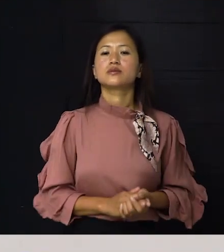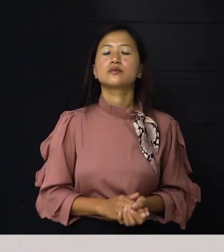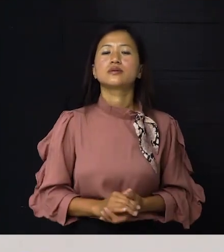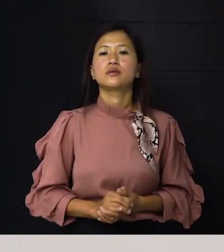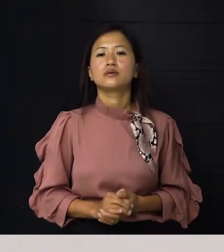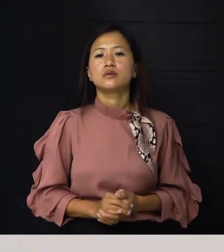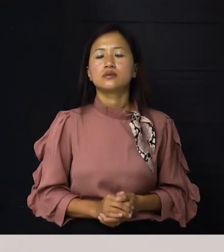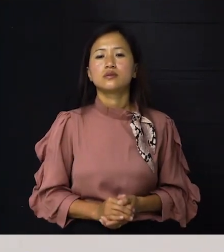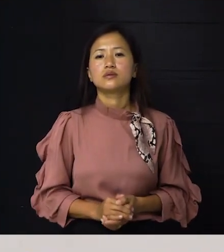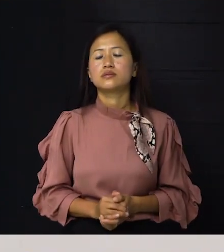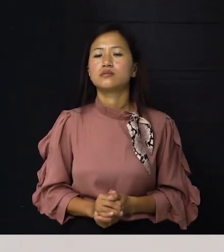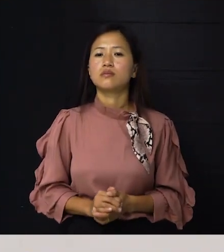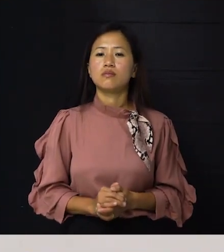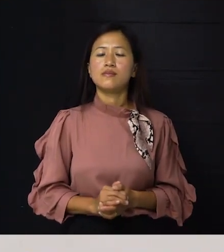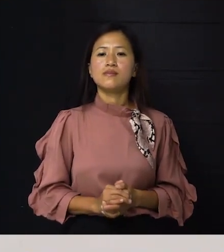right. Now, in